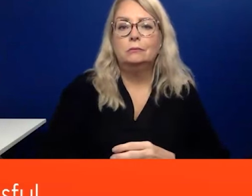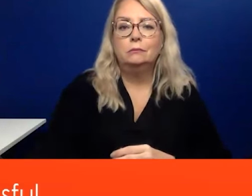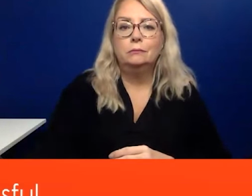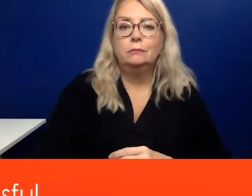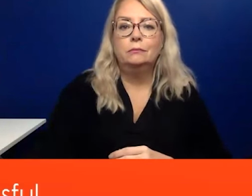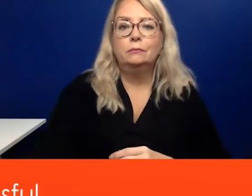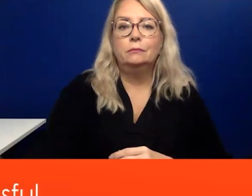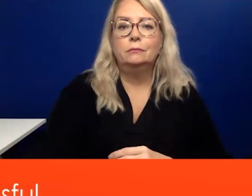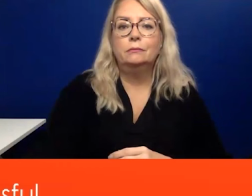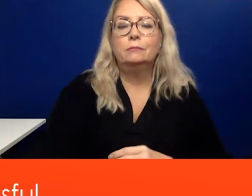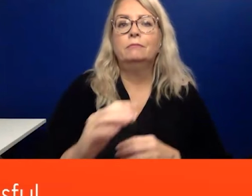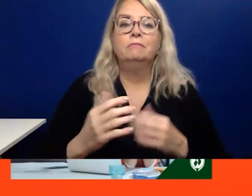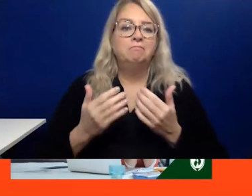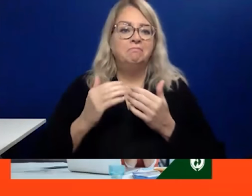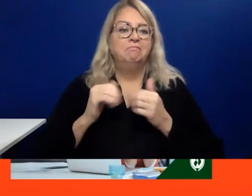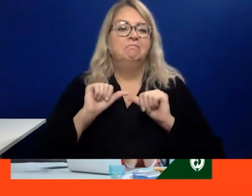so moving on.